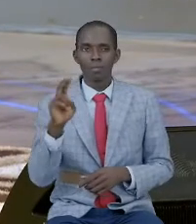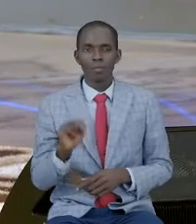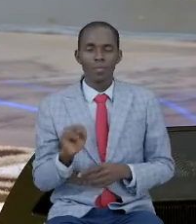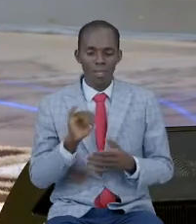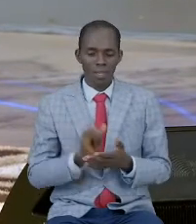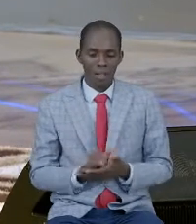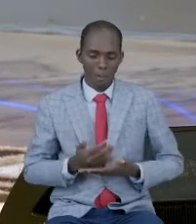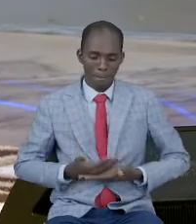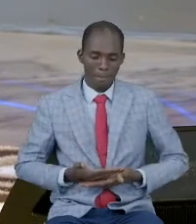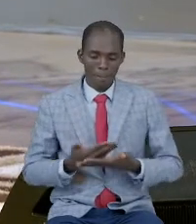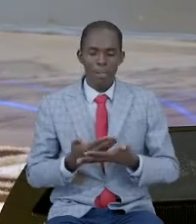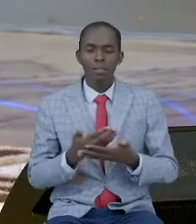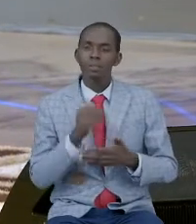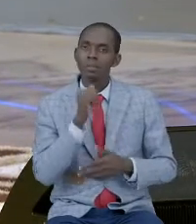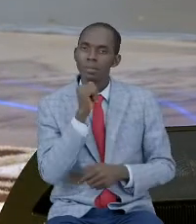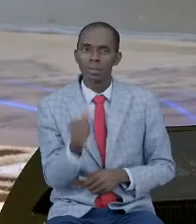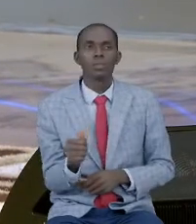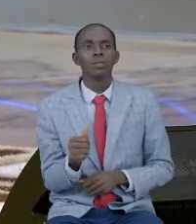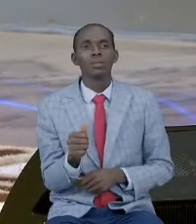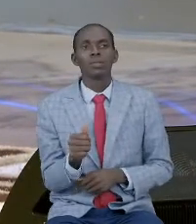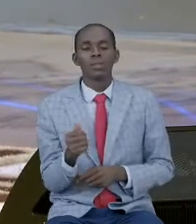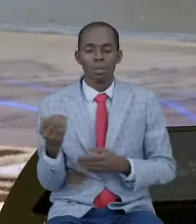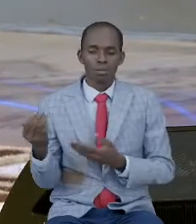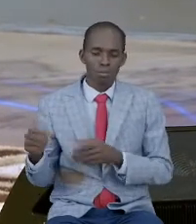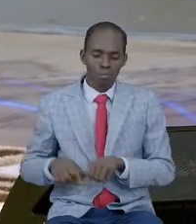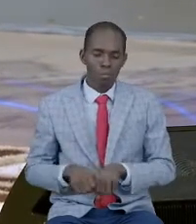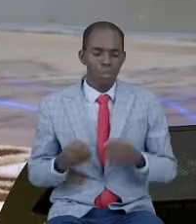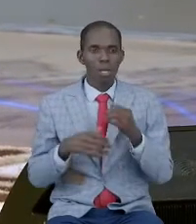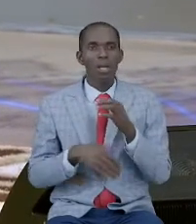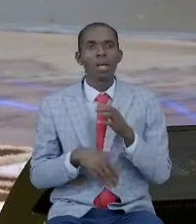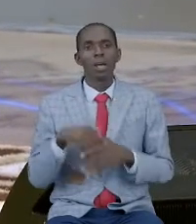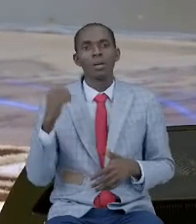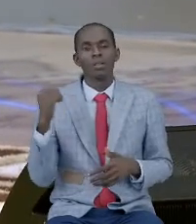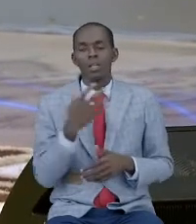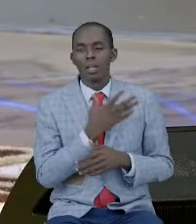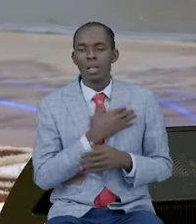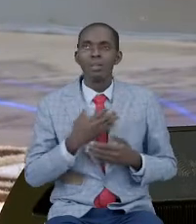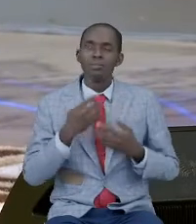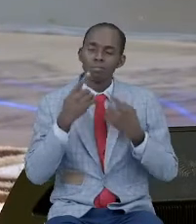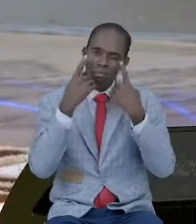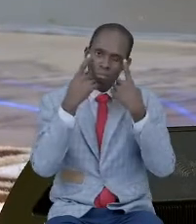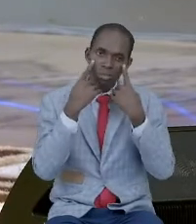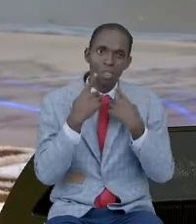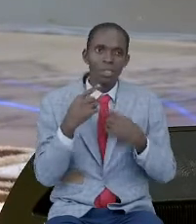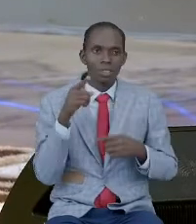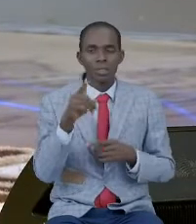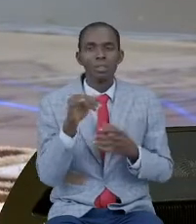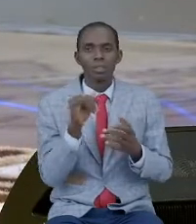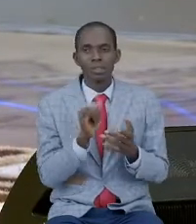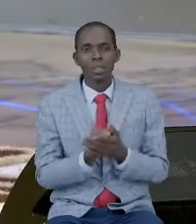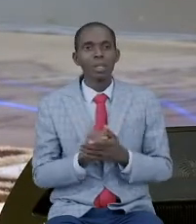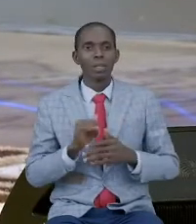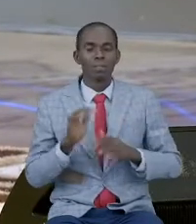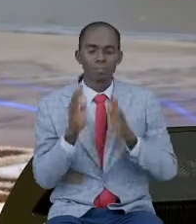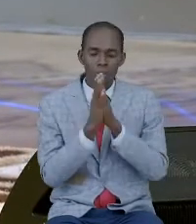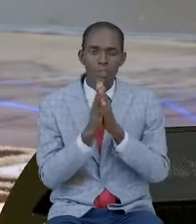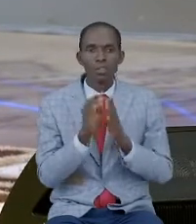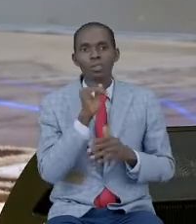beareth not, break forth and cry, thou that travailest not, for